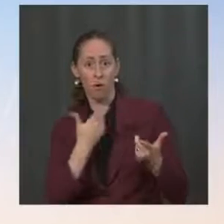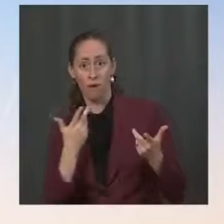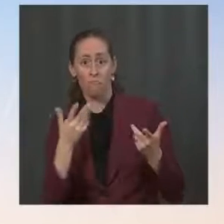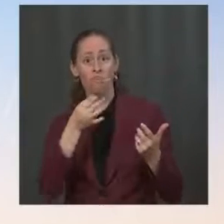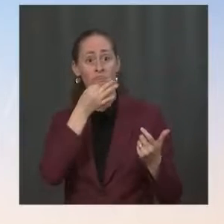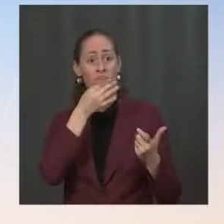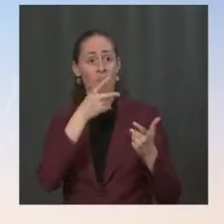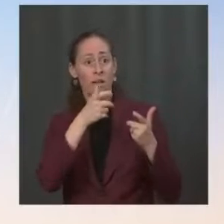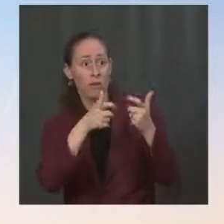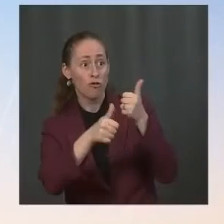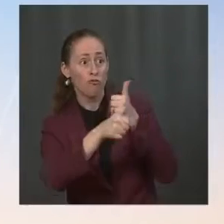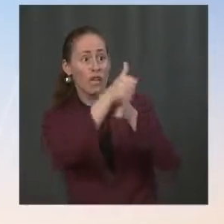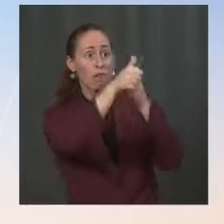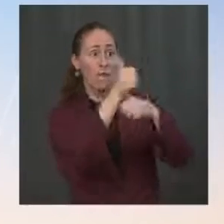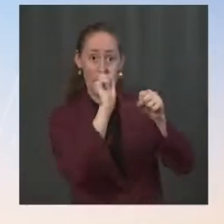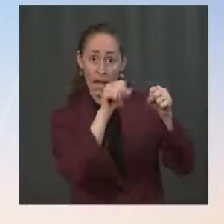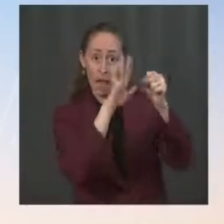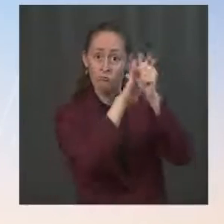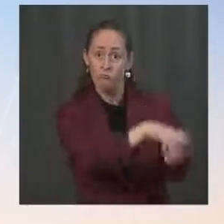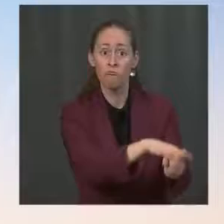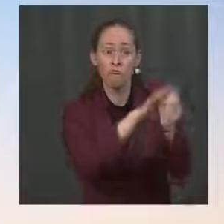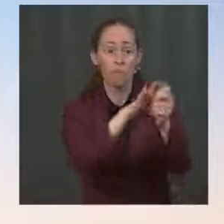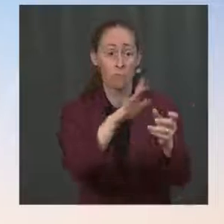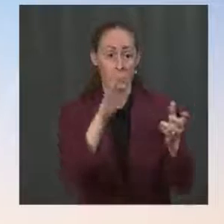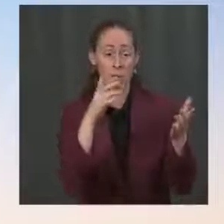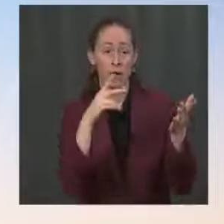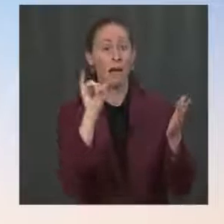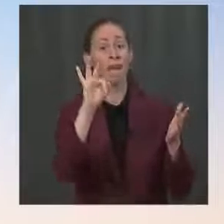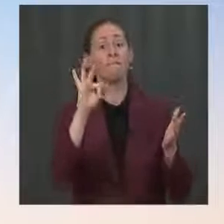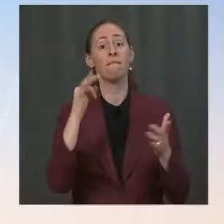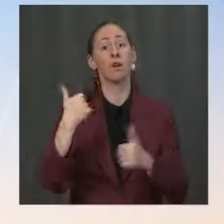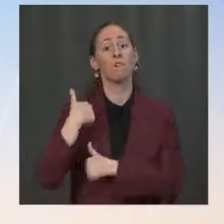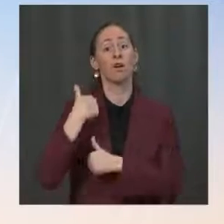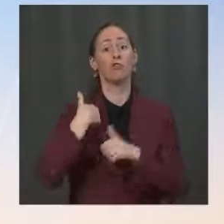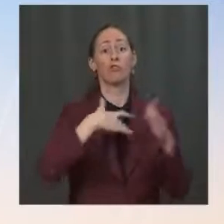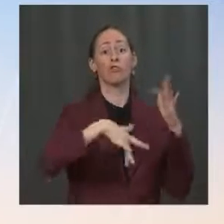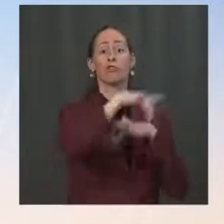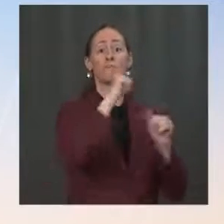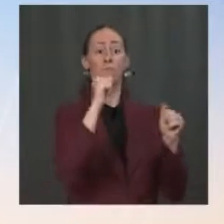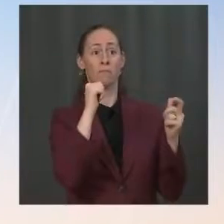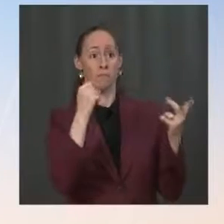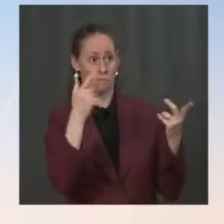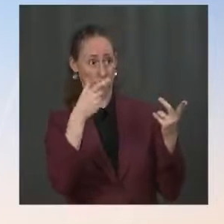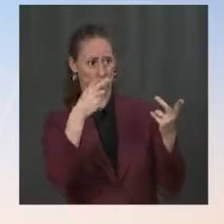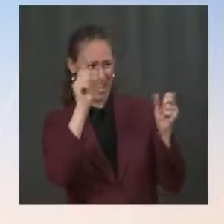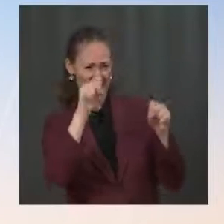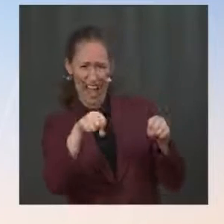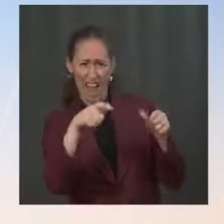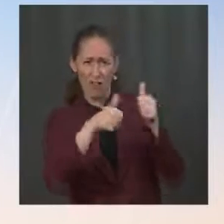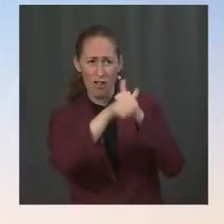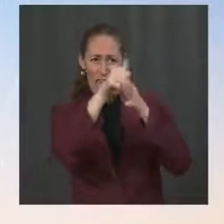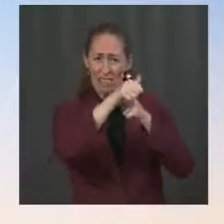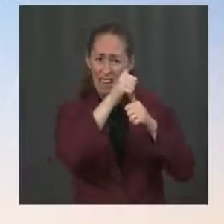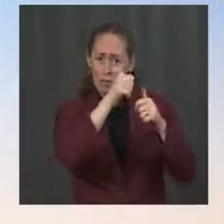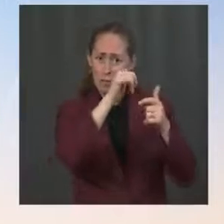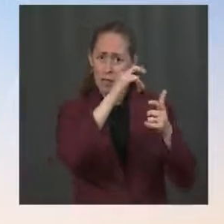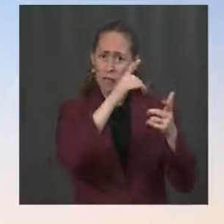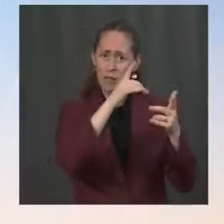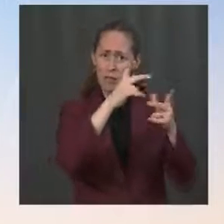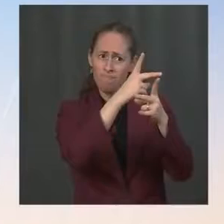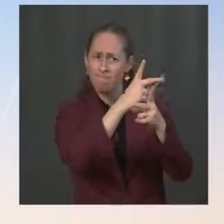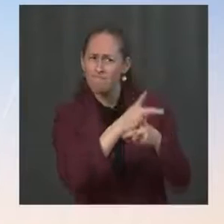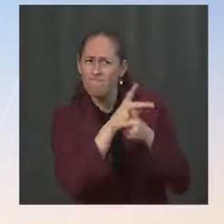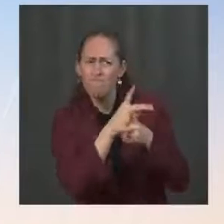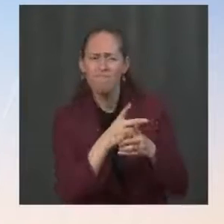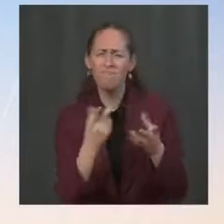U.S. pulls off military forces out of Afghanistan? Because this is something he talked about in early Yes. July when he reiterated what the plan was. You're right,